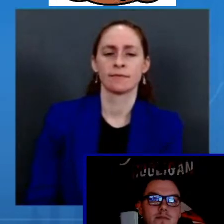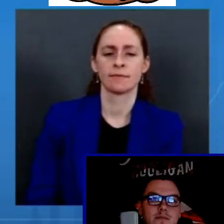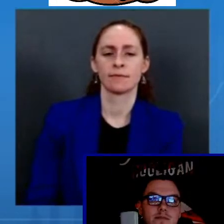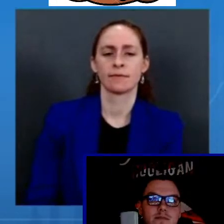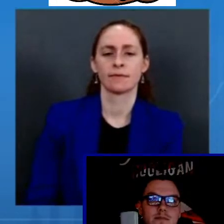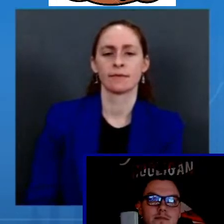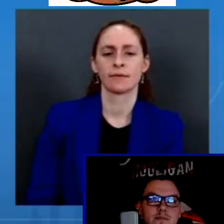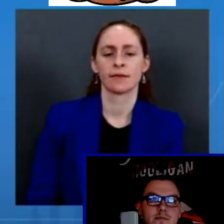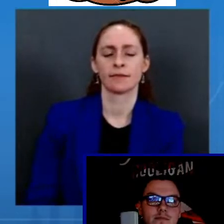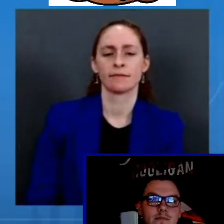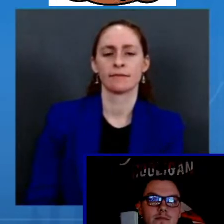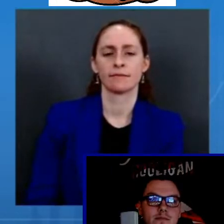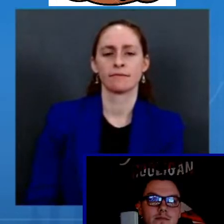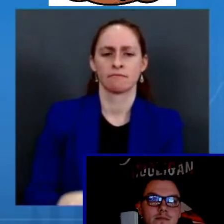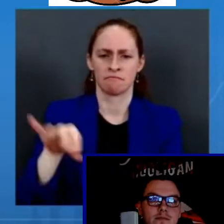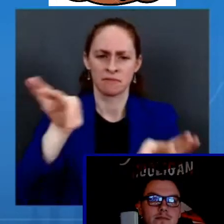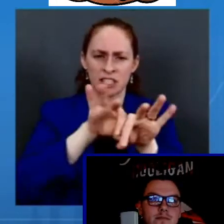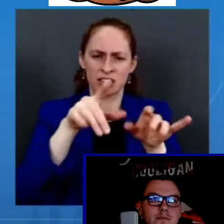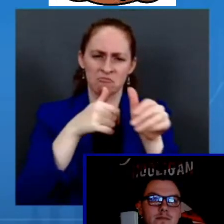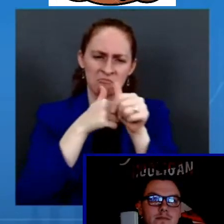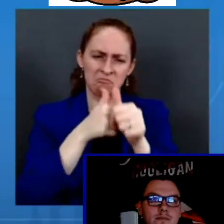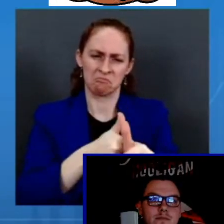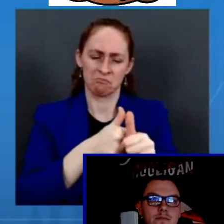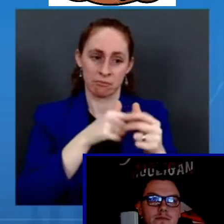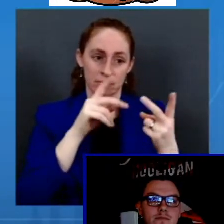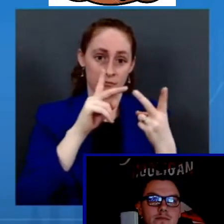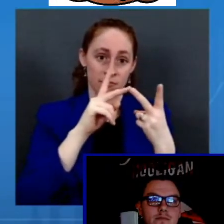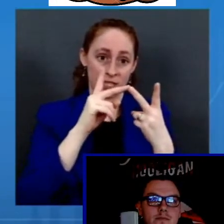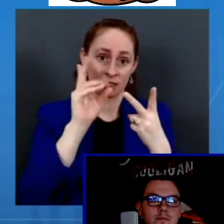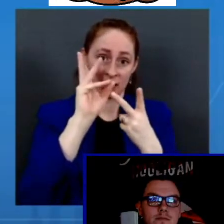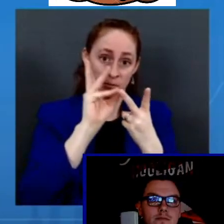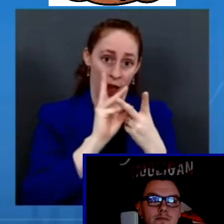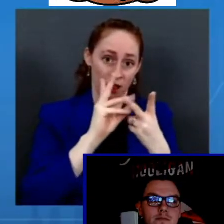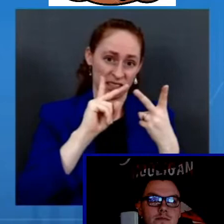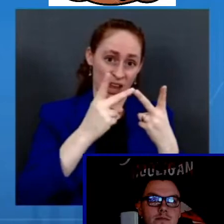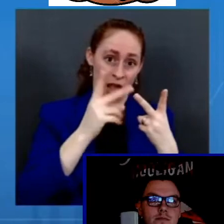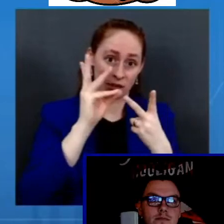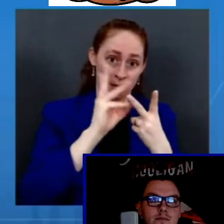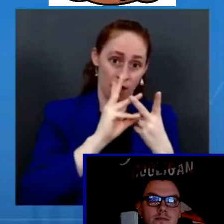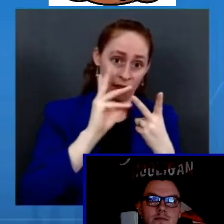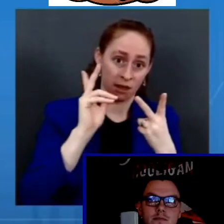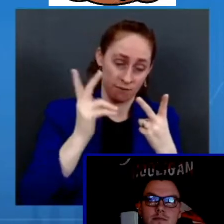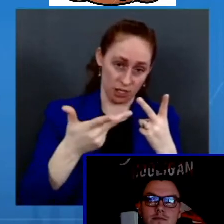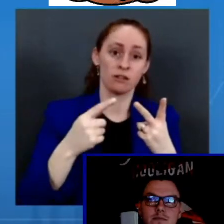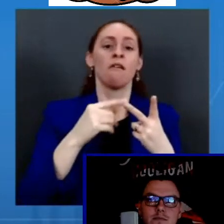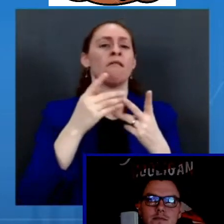J&J vaccine. We're looking at the definition right now, and more to come there. But just to be very